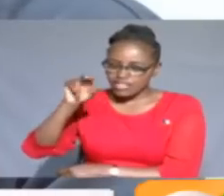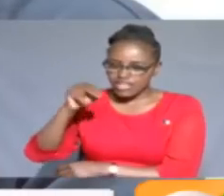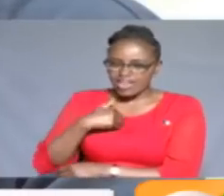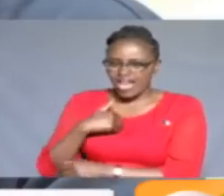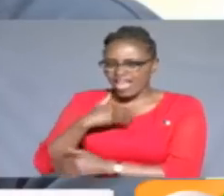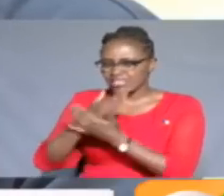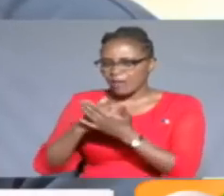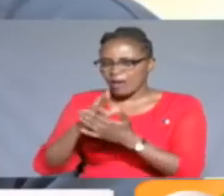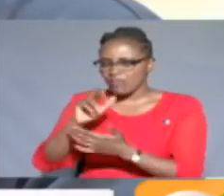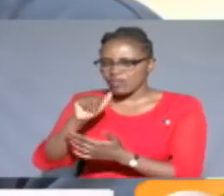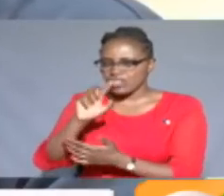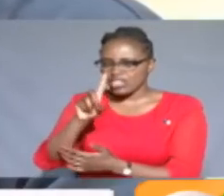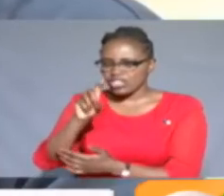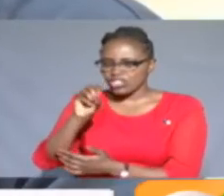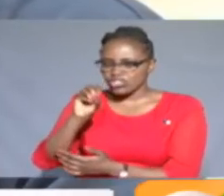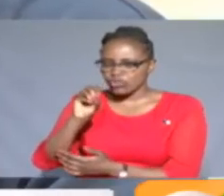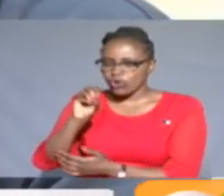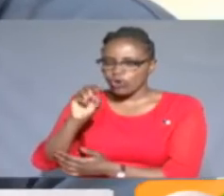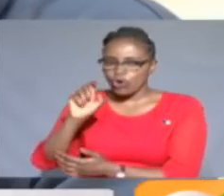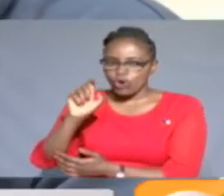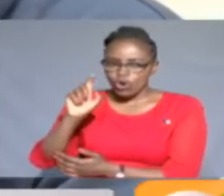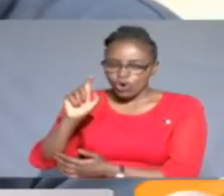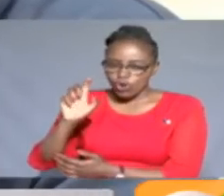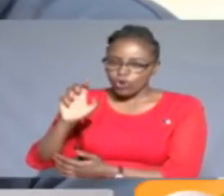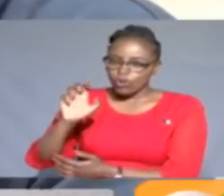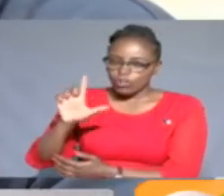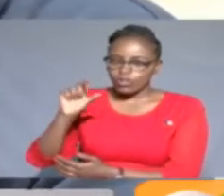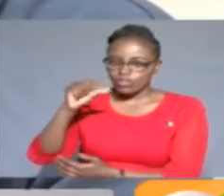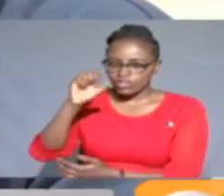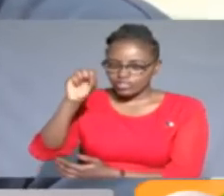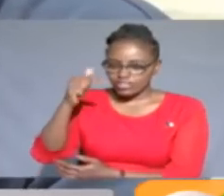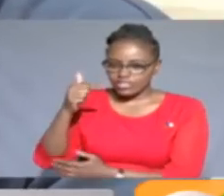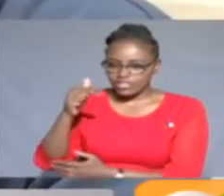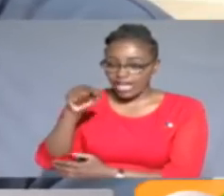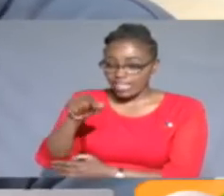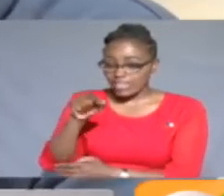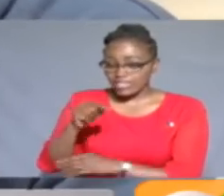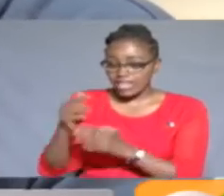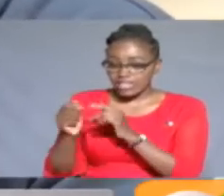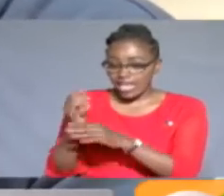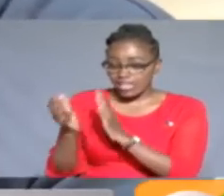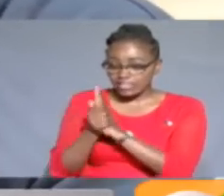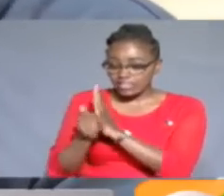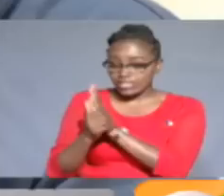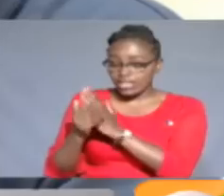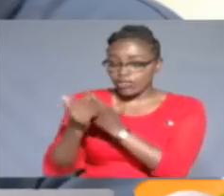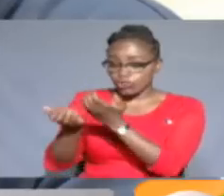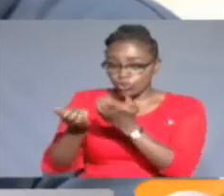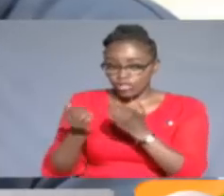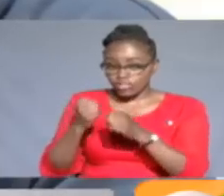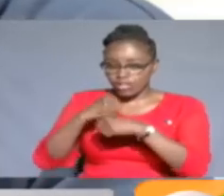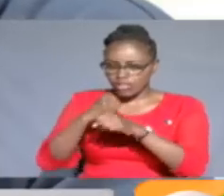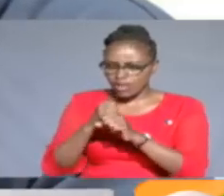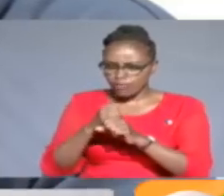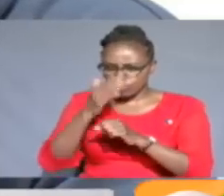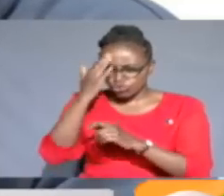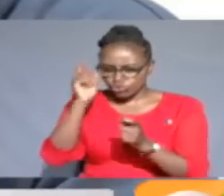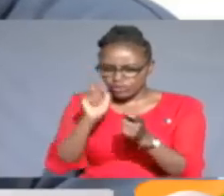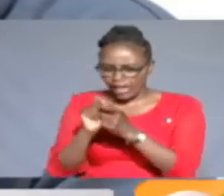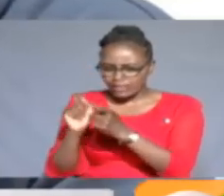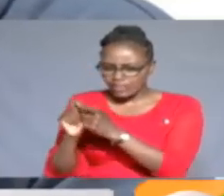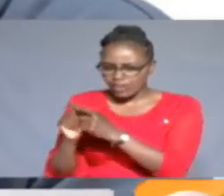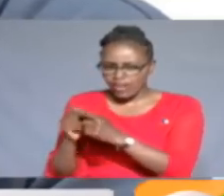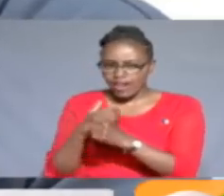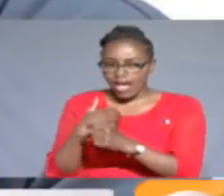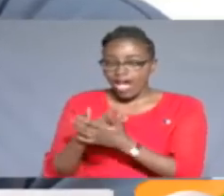radiologists, some of them have pathologists, and that is the skill set that you need to be able to make a diagnosis and formulate